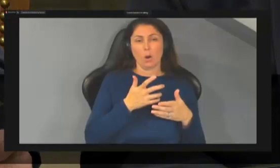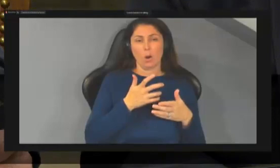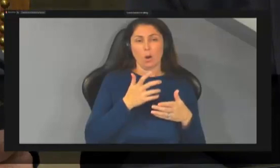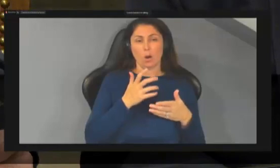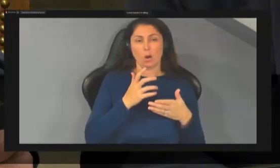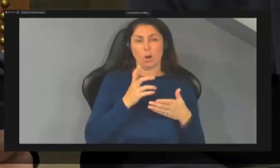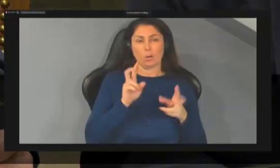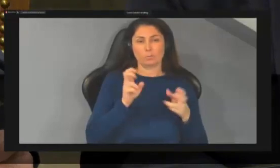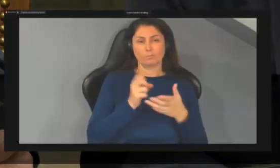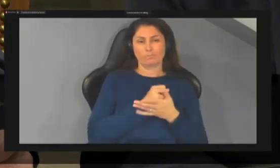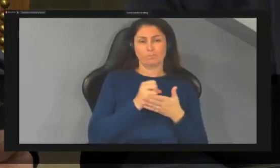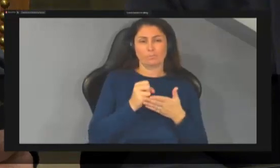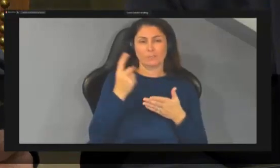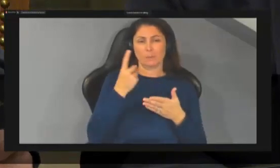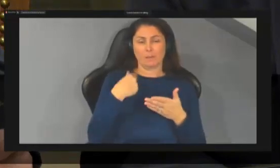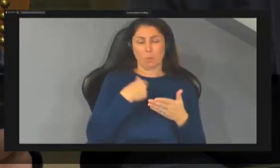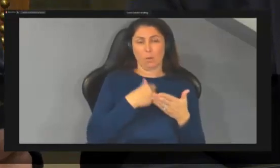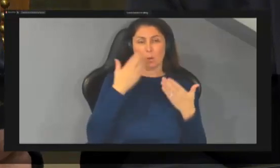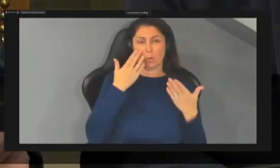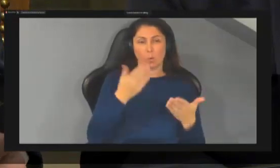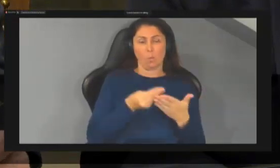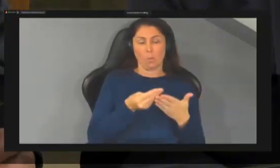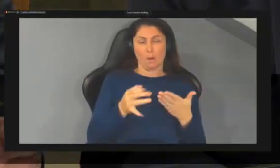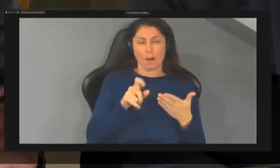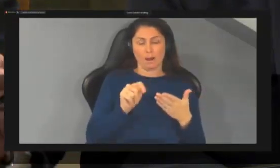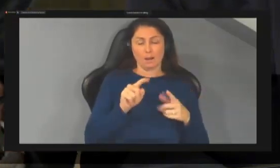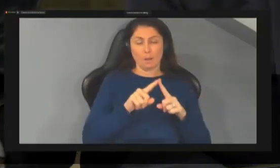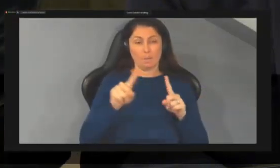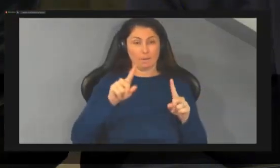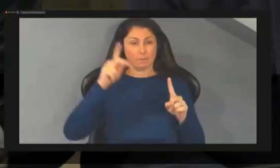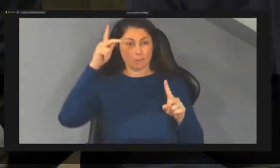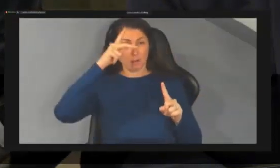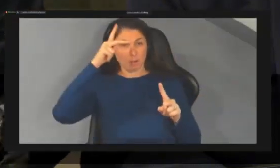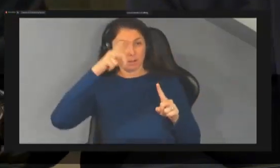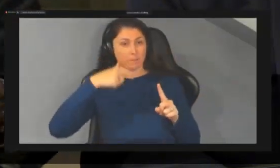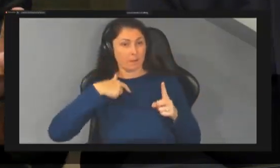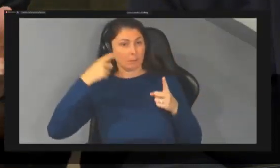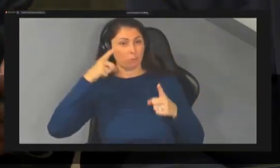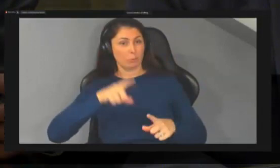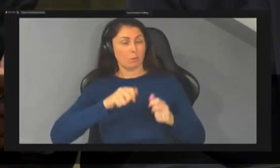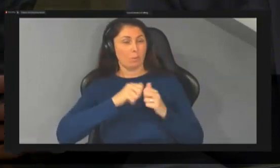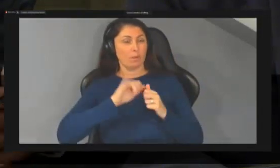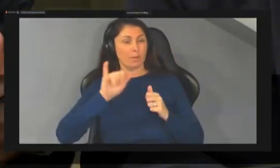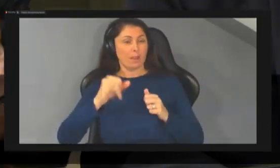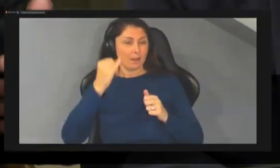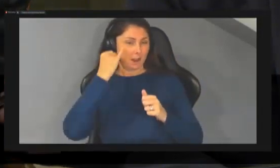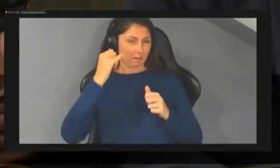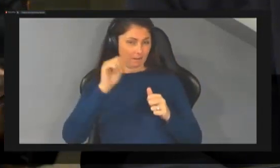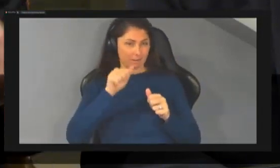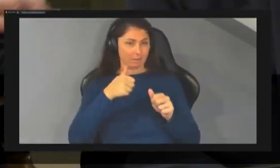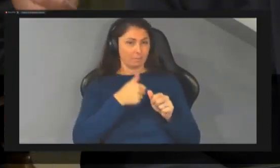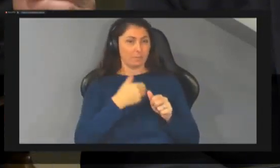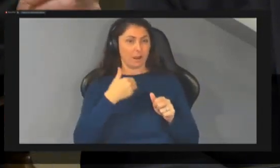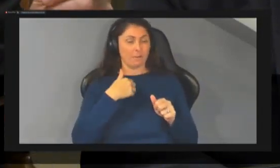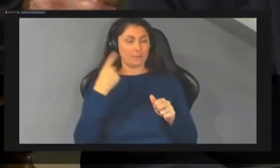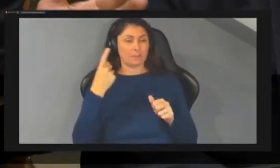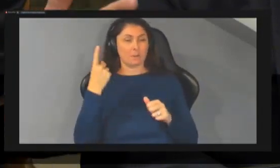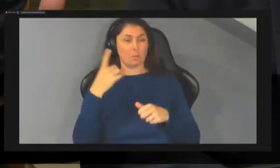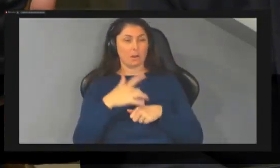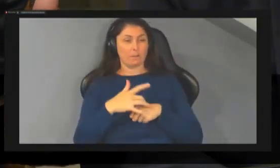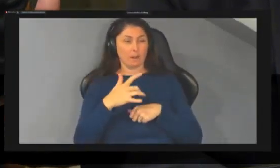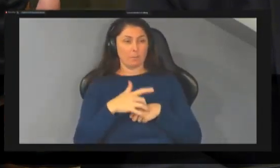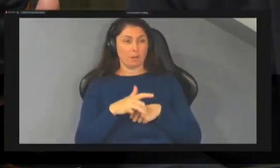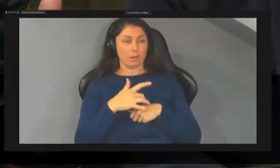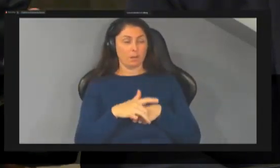yet. Philosophically, I agree with the idea of having someone available,